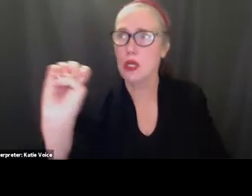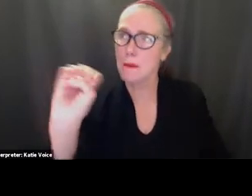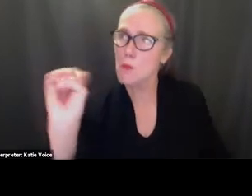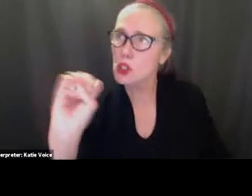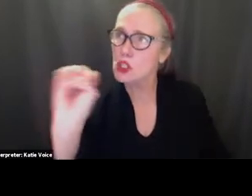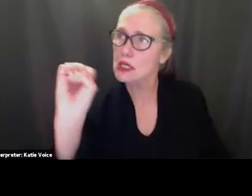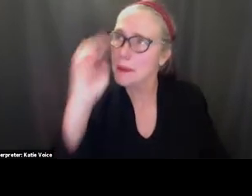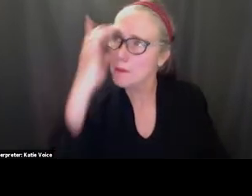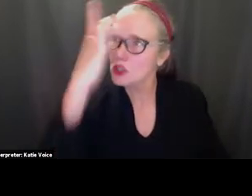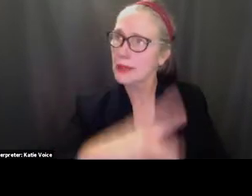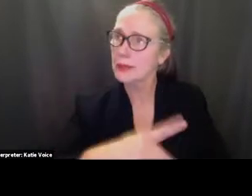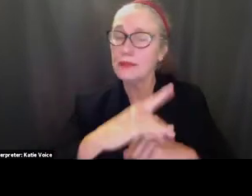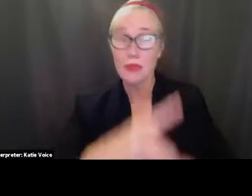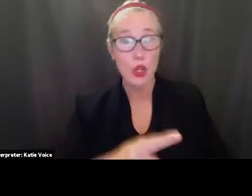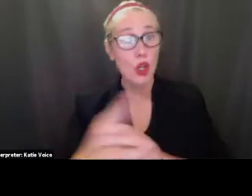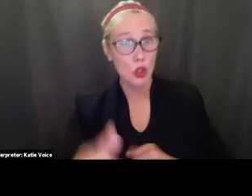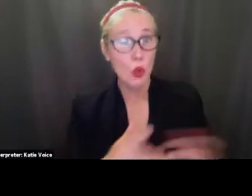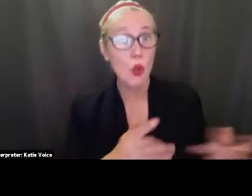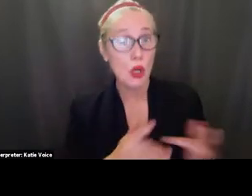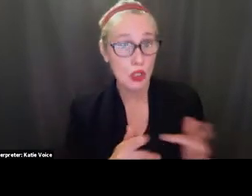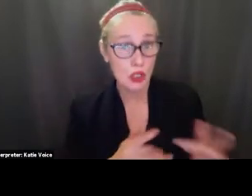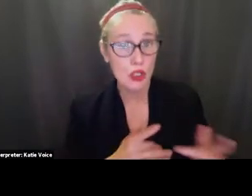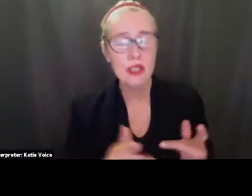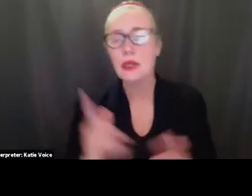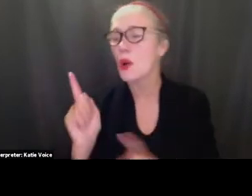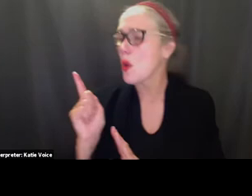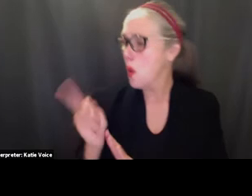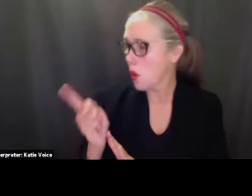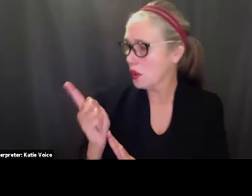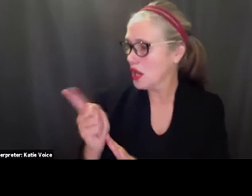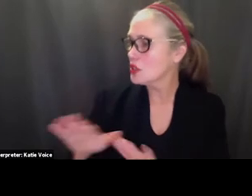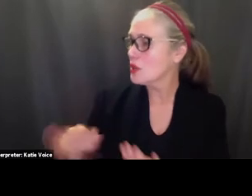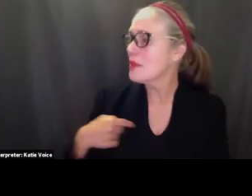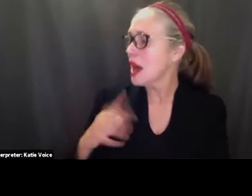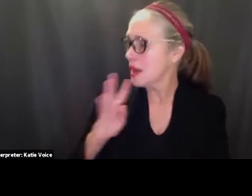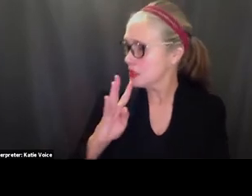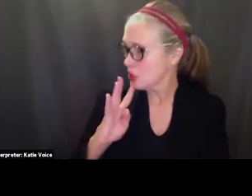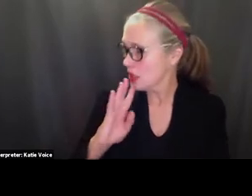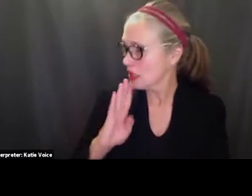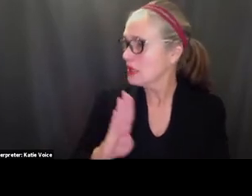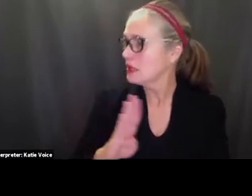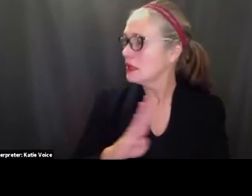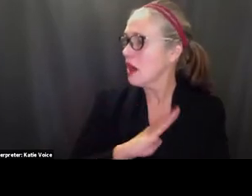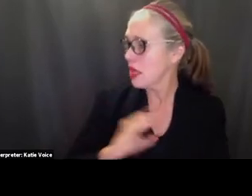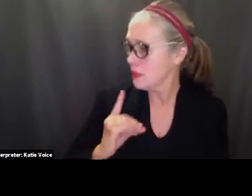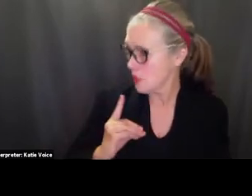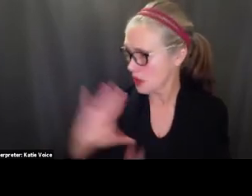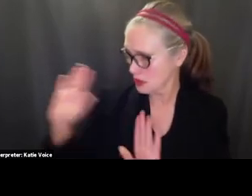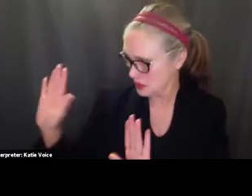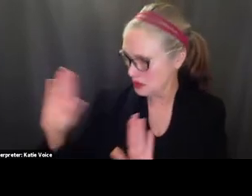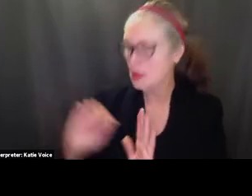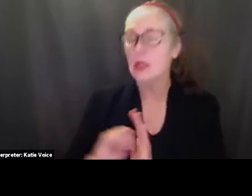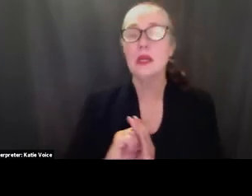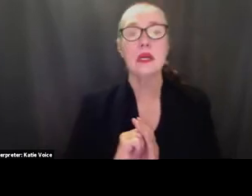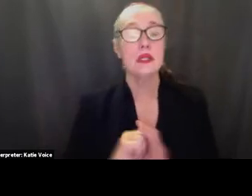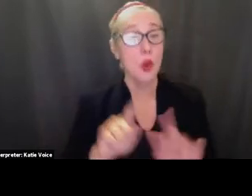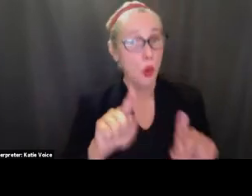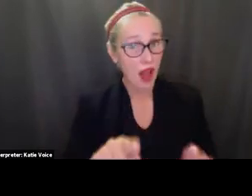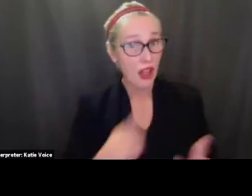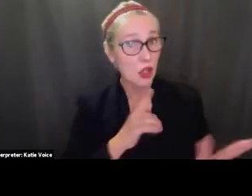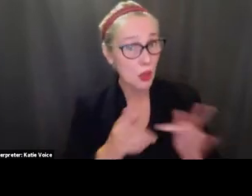concerned about um hold on a second honey i'm talking on the board so while you're um